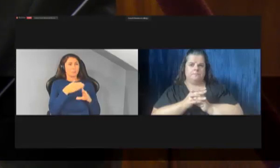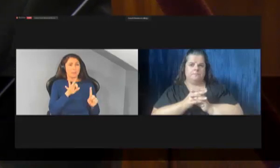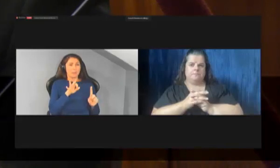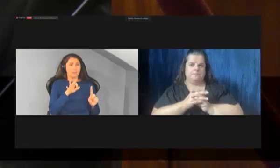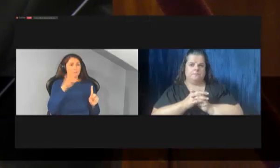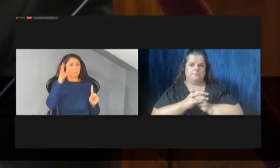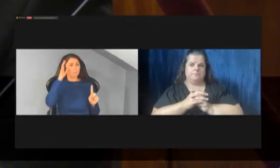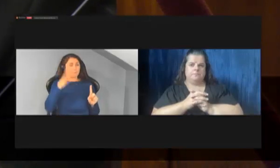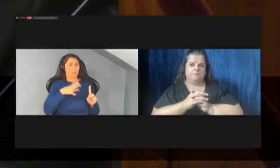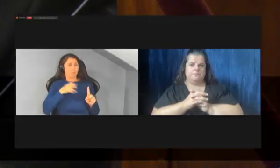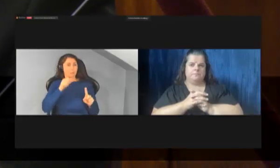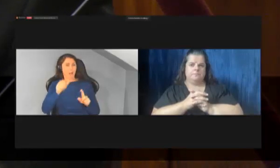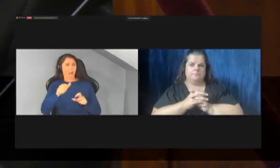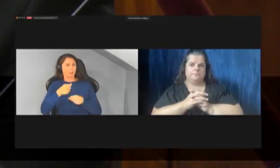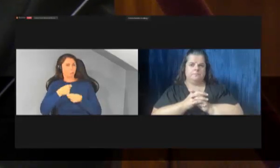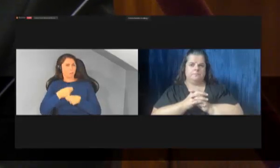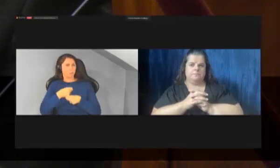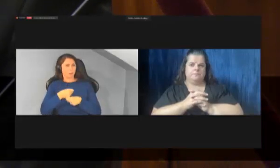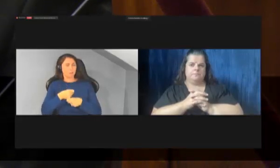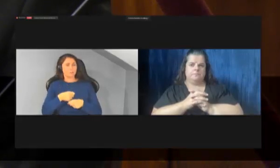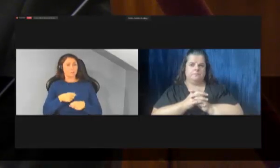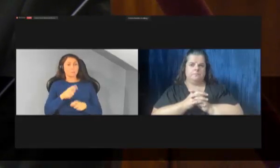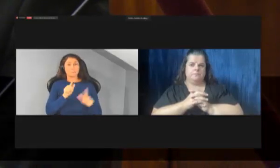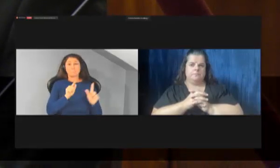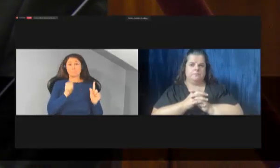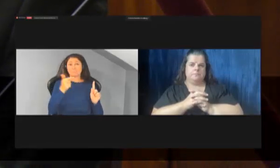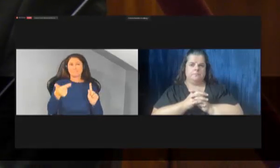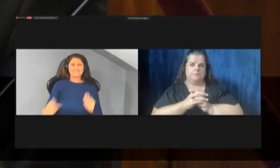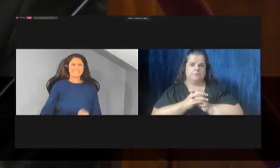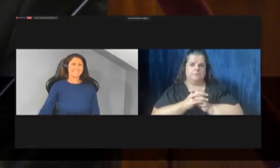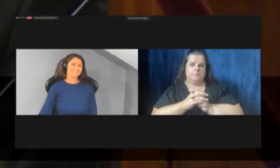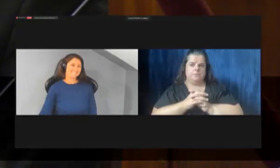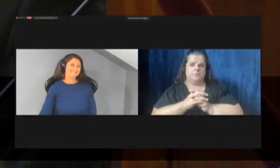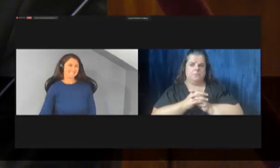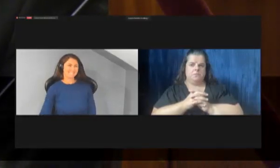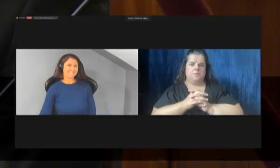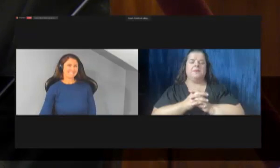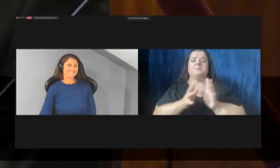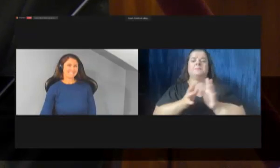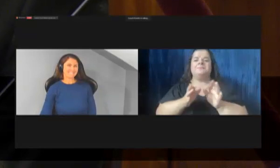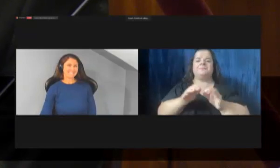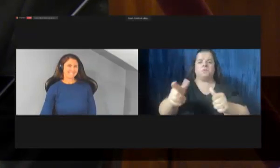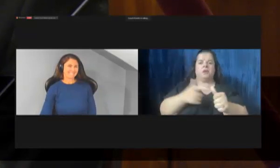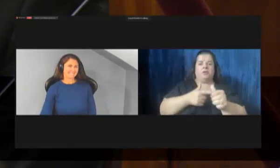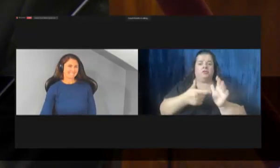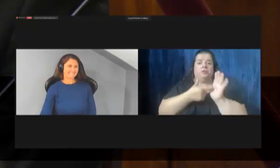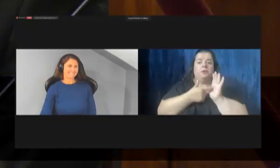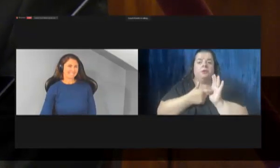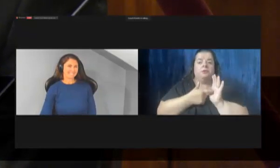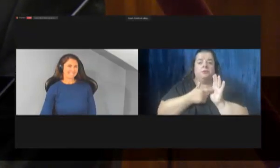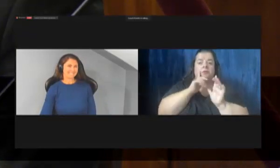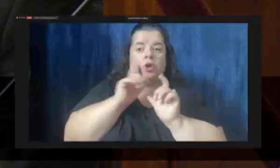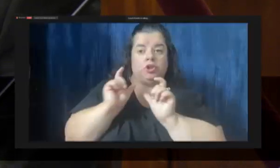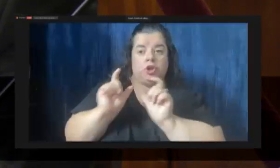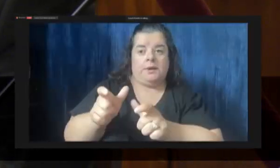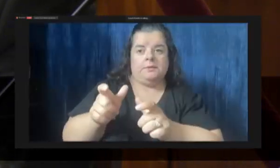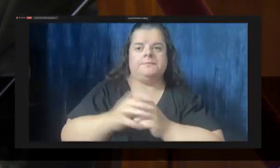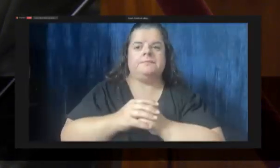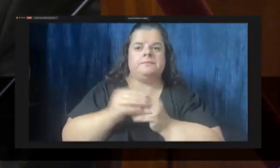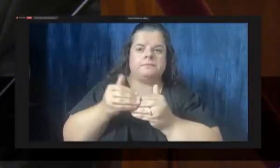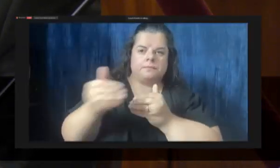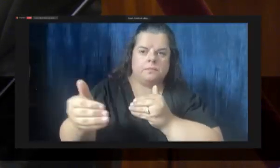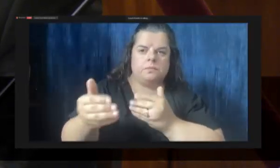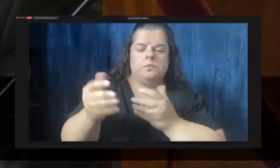reproductive, phase and the of meat life to be donated. The first is required to be donated, and subsequent may be